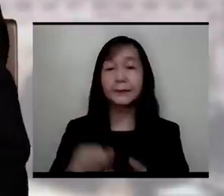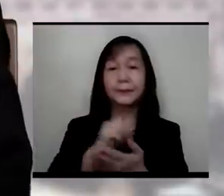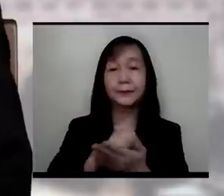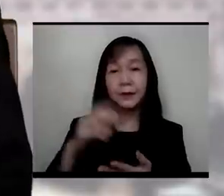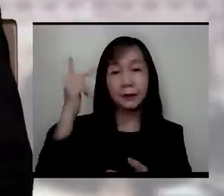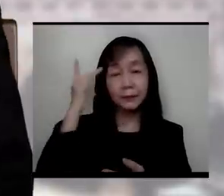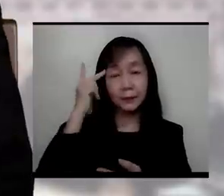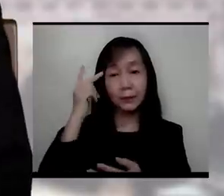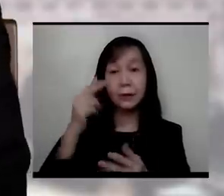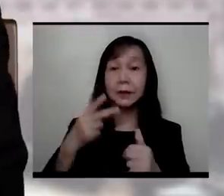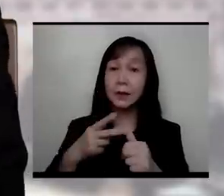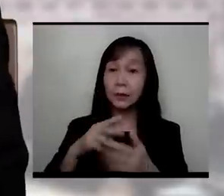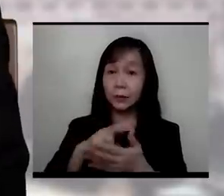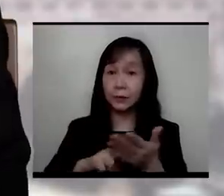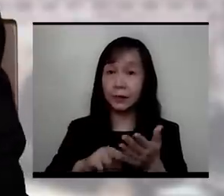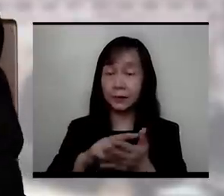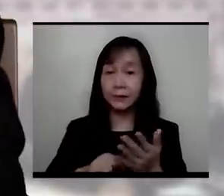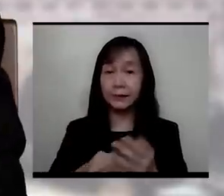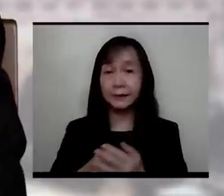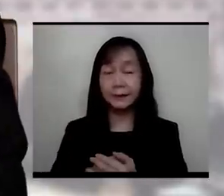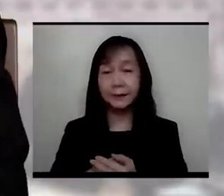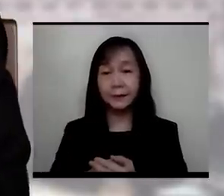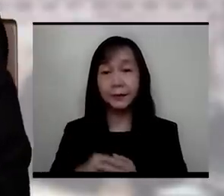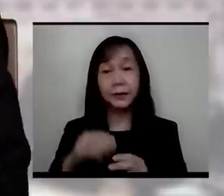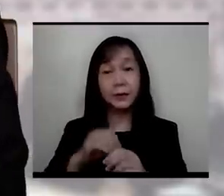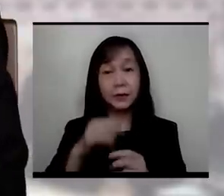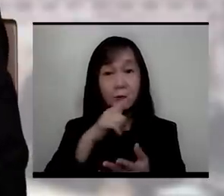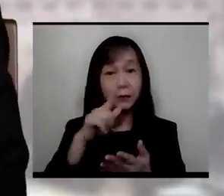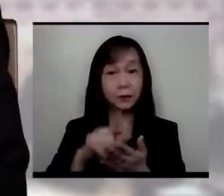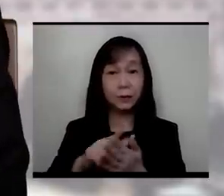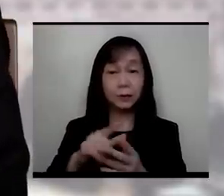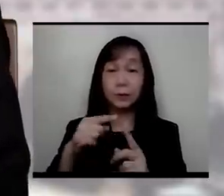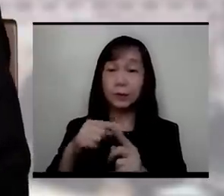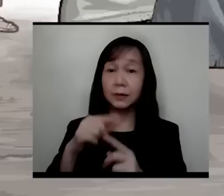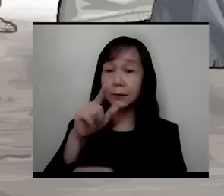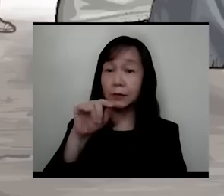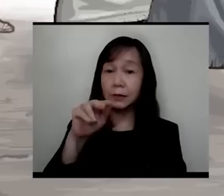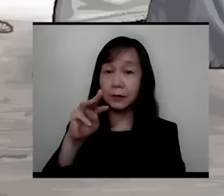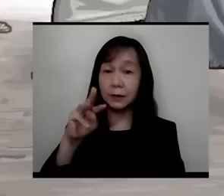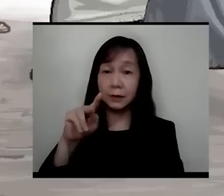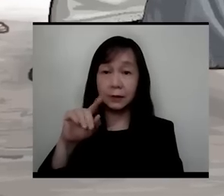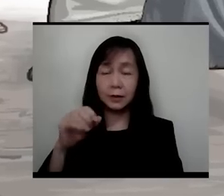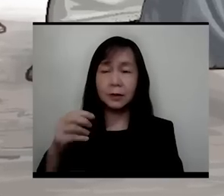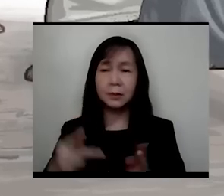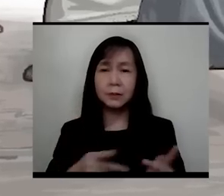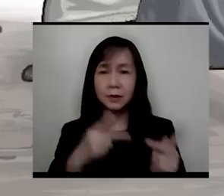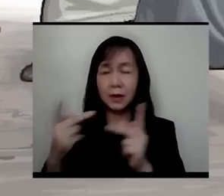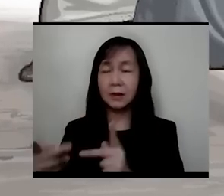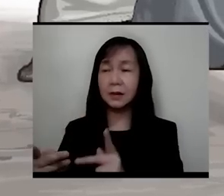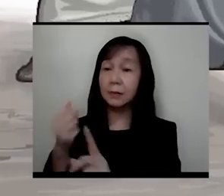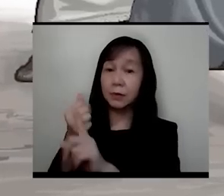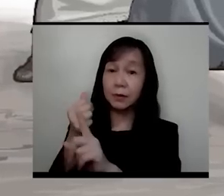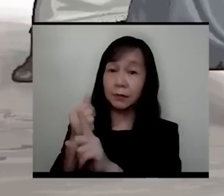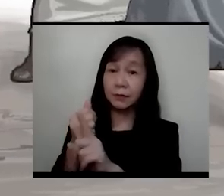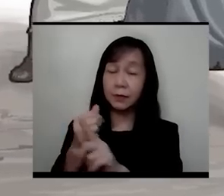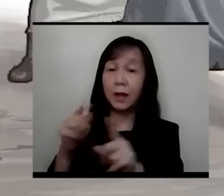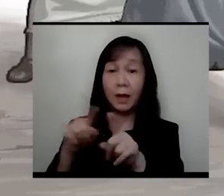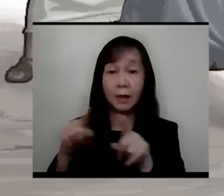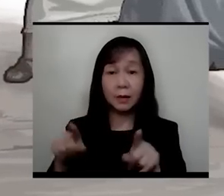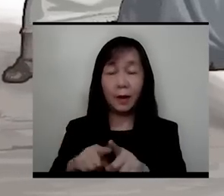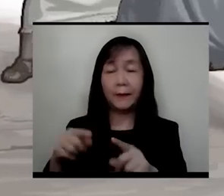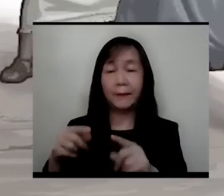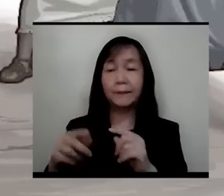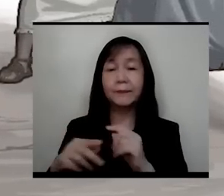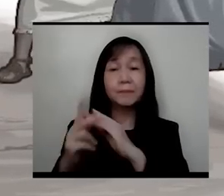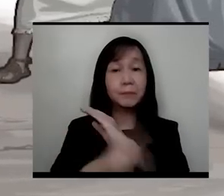Saint Paul in the second reading You know, in his letter to Timothy He himself As a